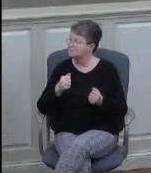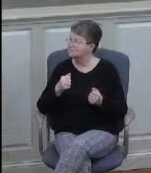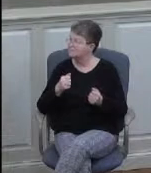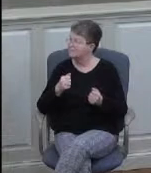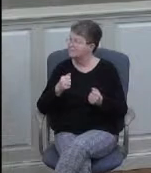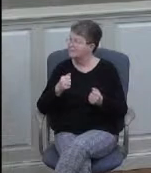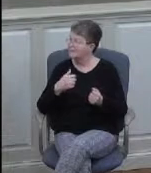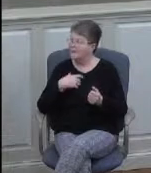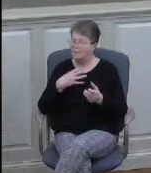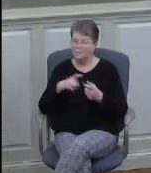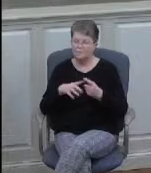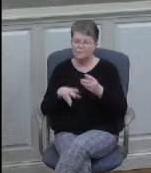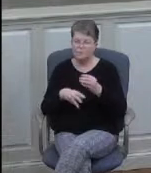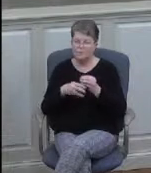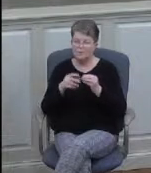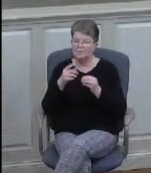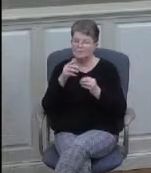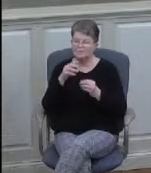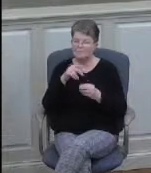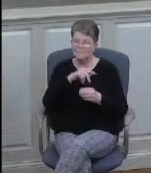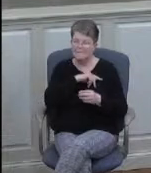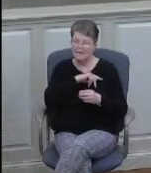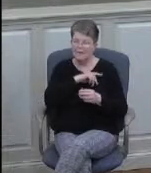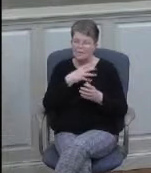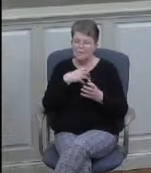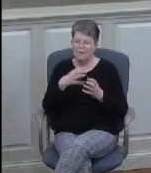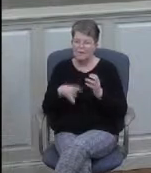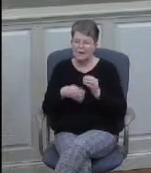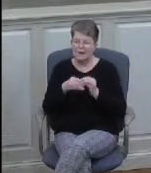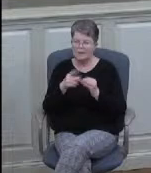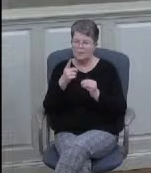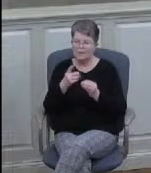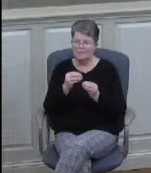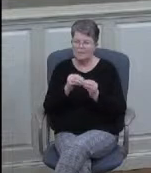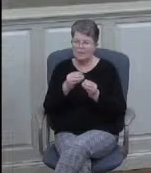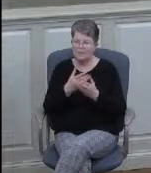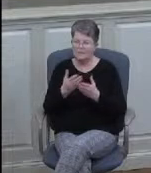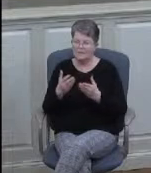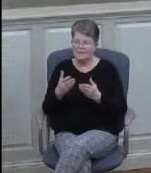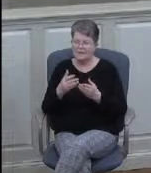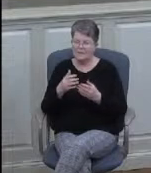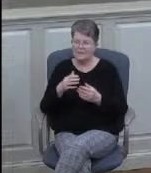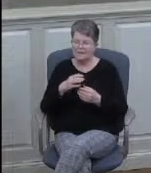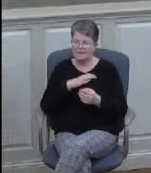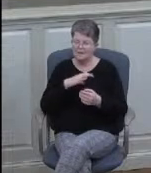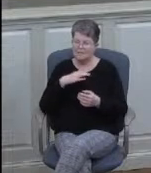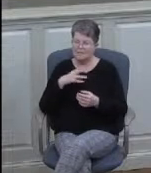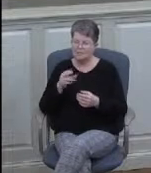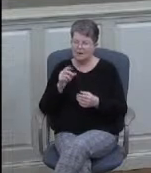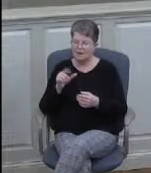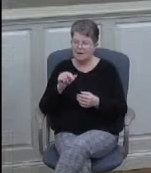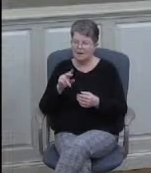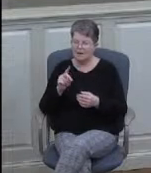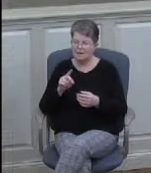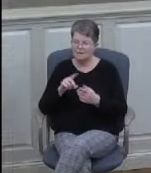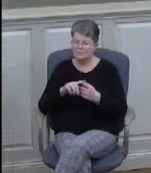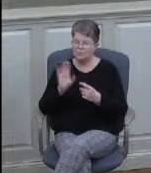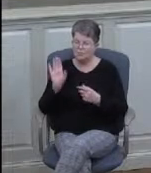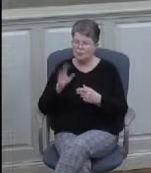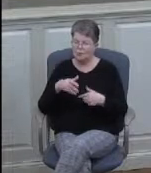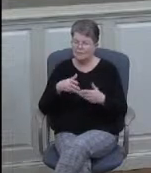If I might add one more thing, Commissioner Holland, to your motion, and that would